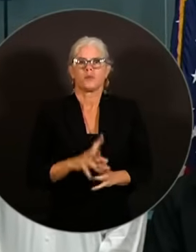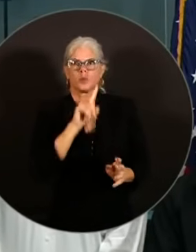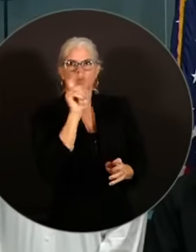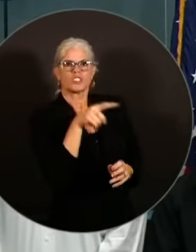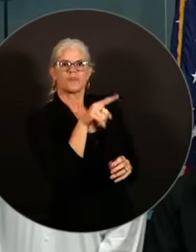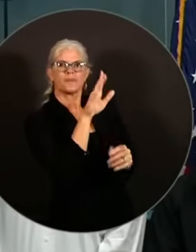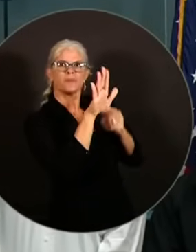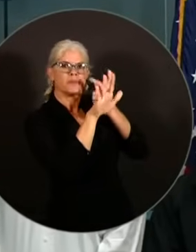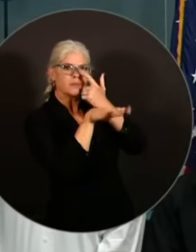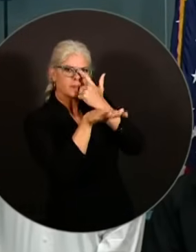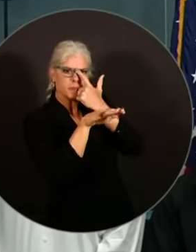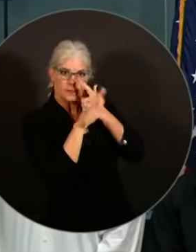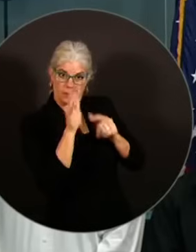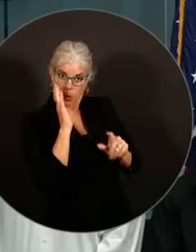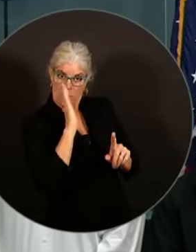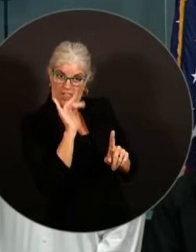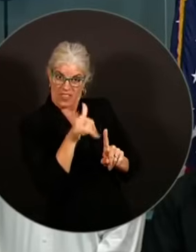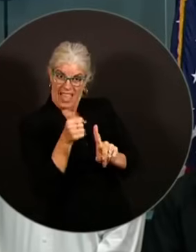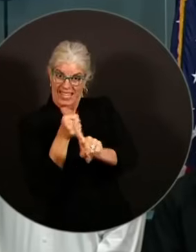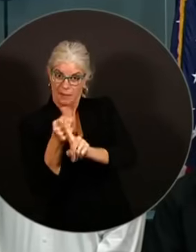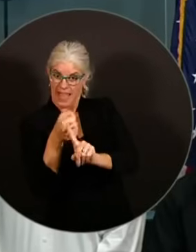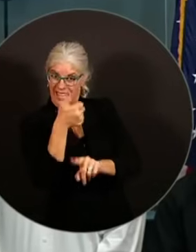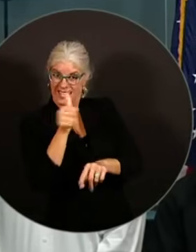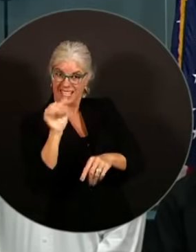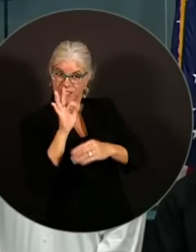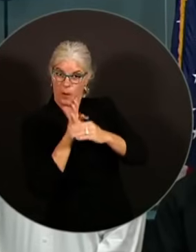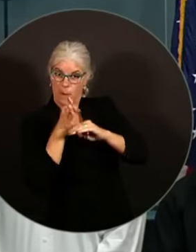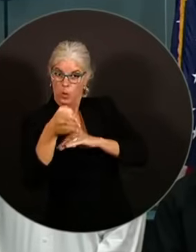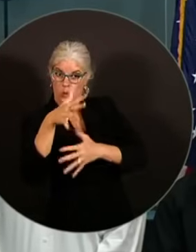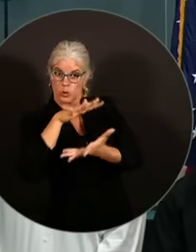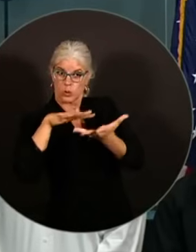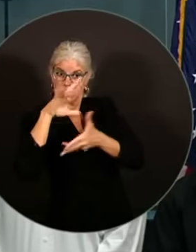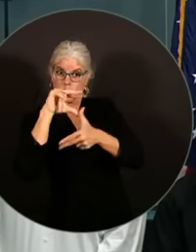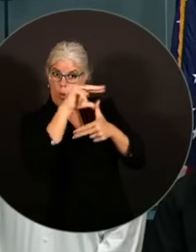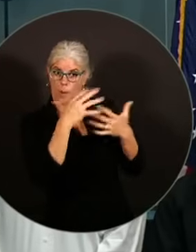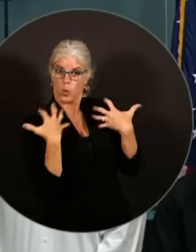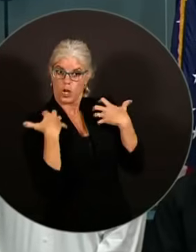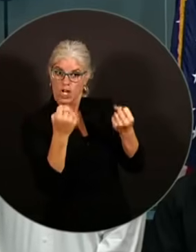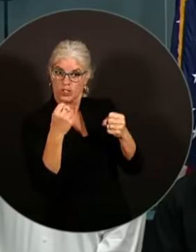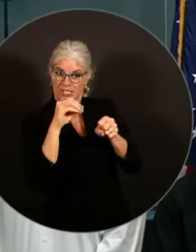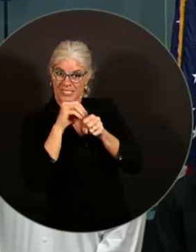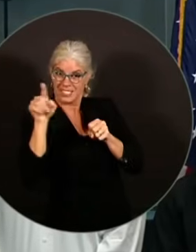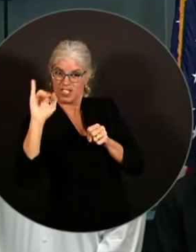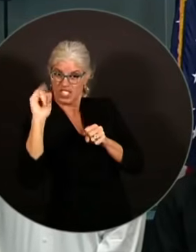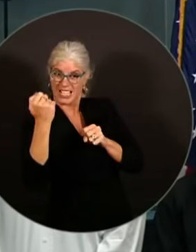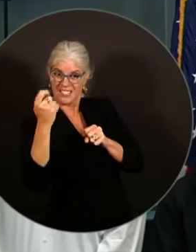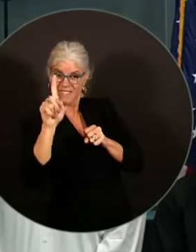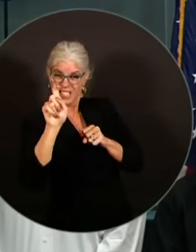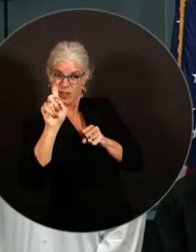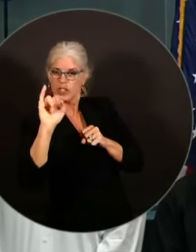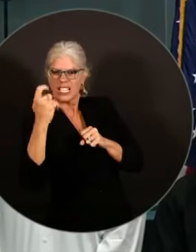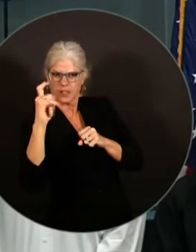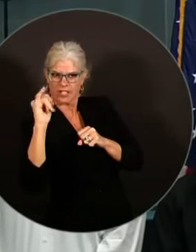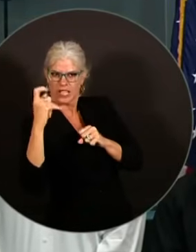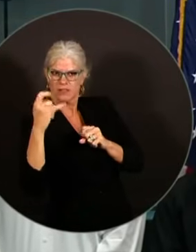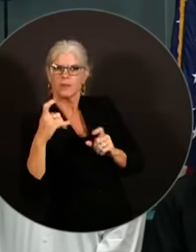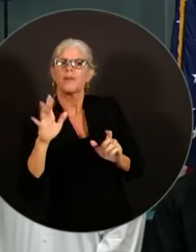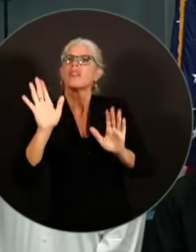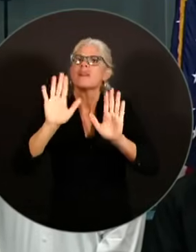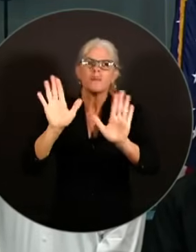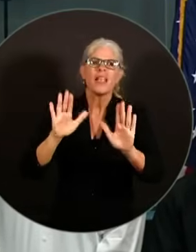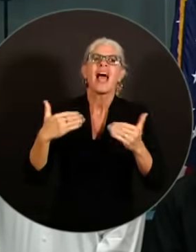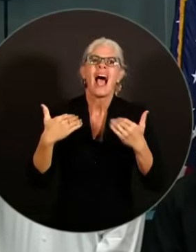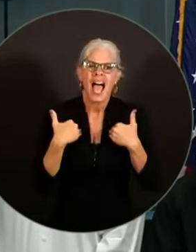Will that impact any of the post-storm recovery efforts that they're in Jacksonville? No. Well, they're not in Jacksonville. I mean, there's some came from